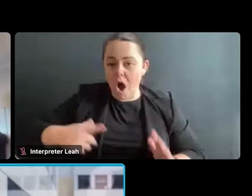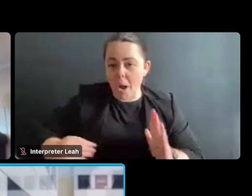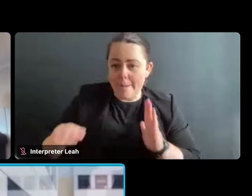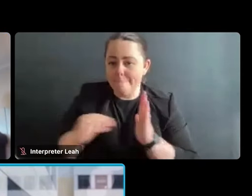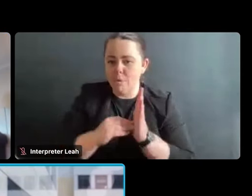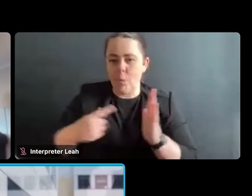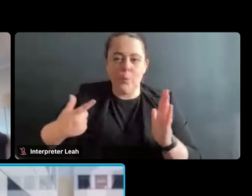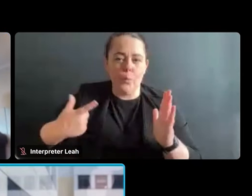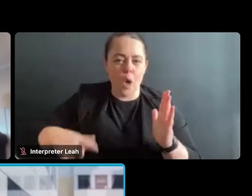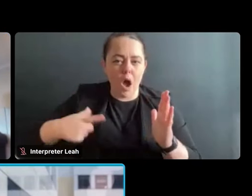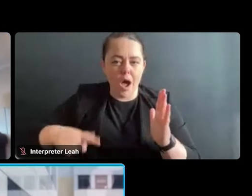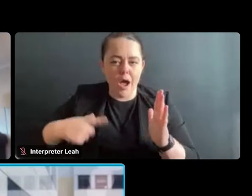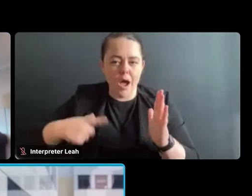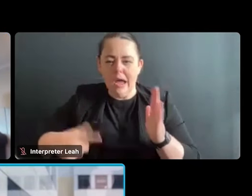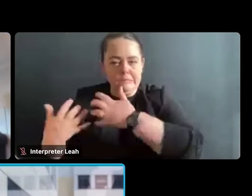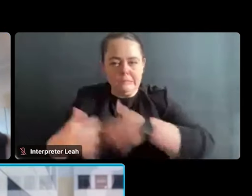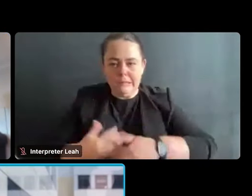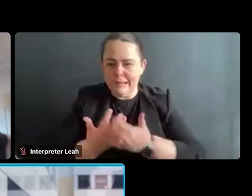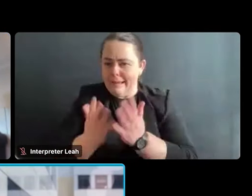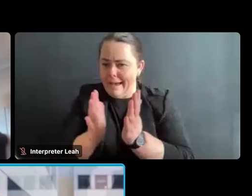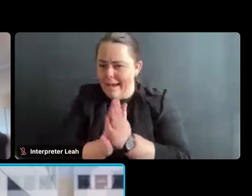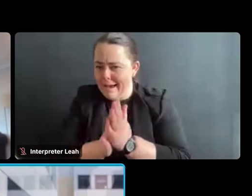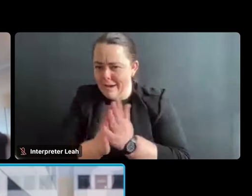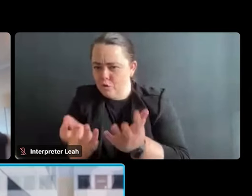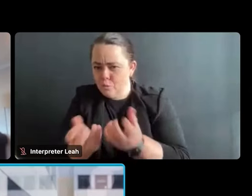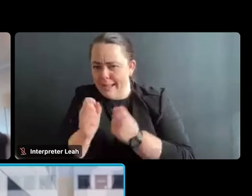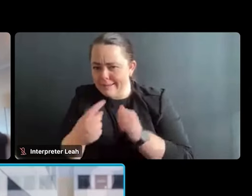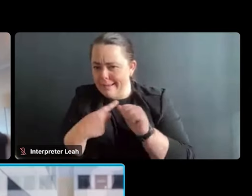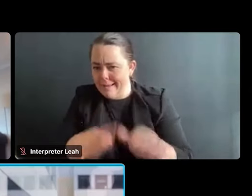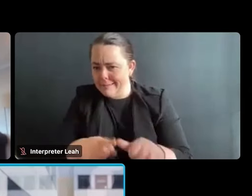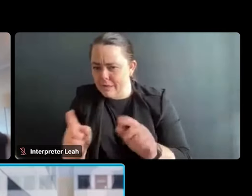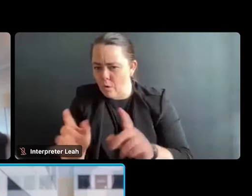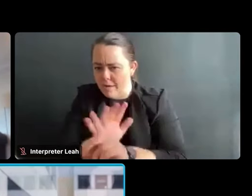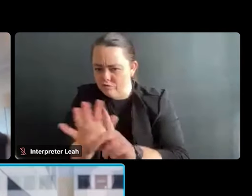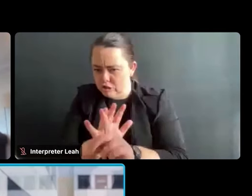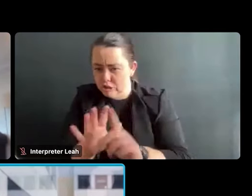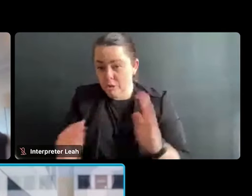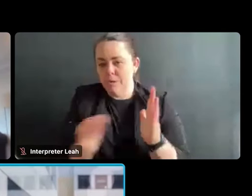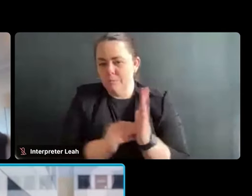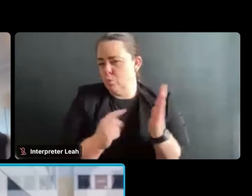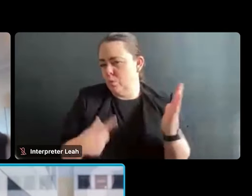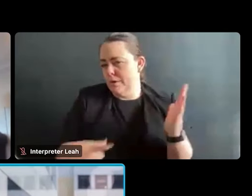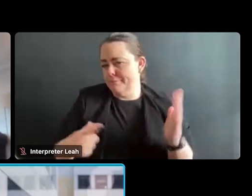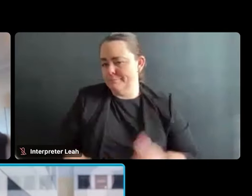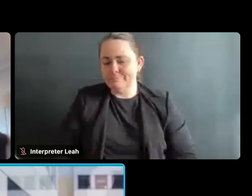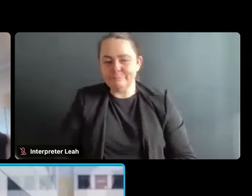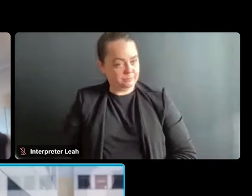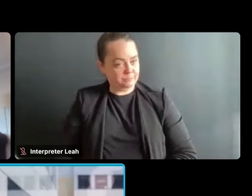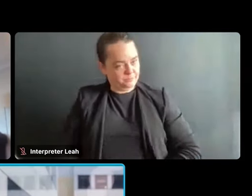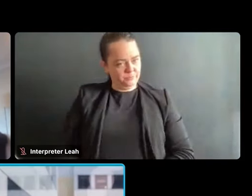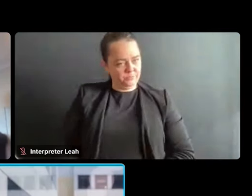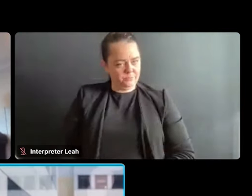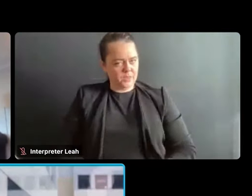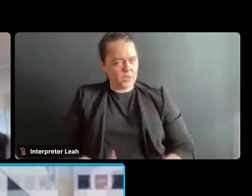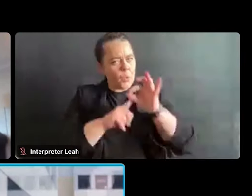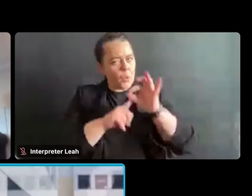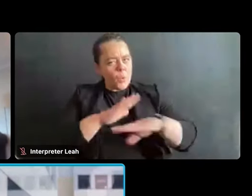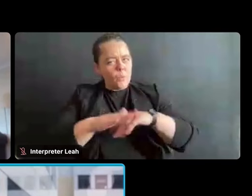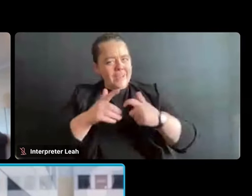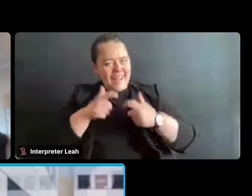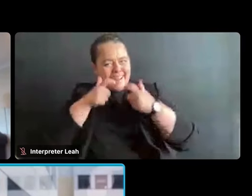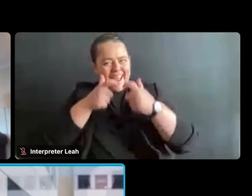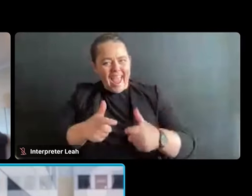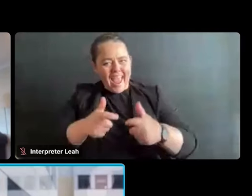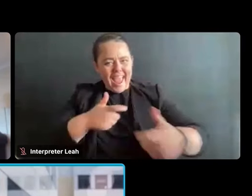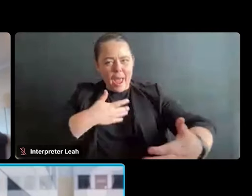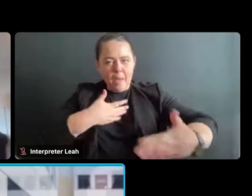There's a few around where should care management be reflected. I think you've also